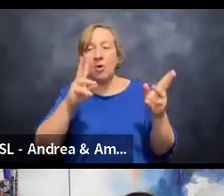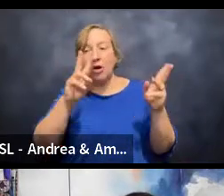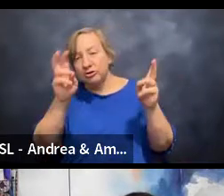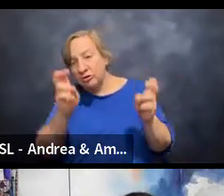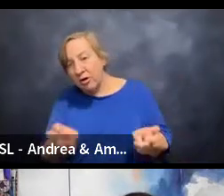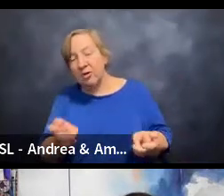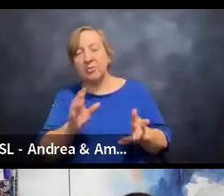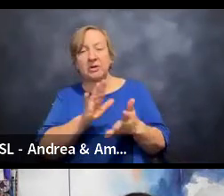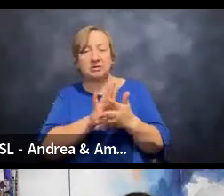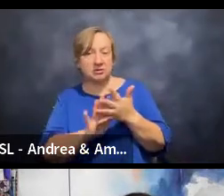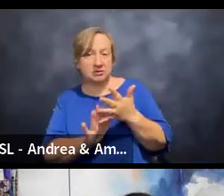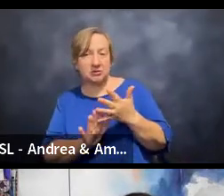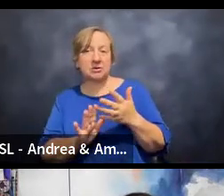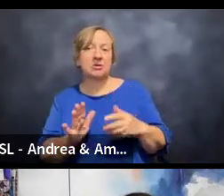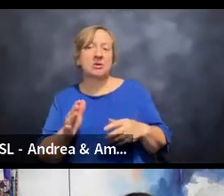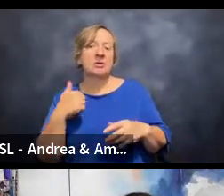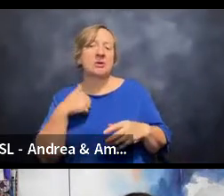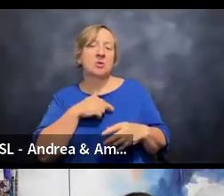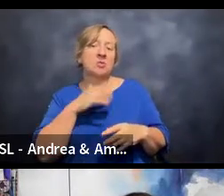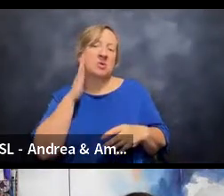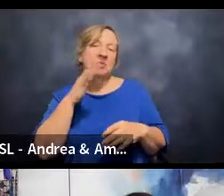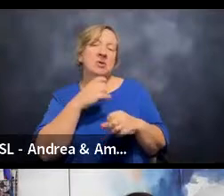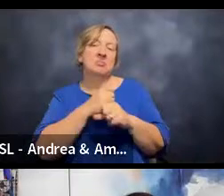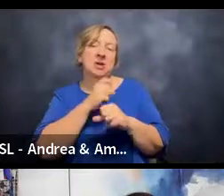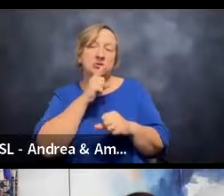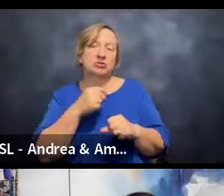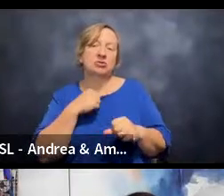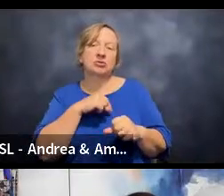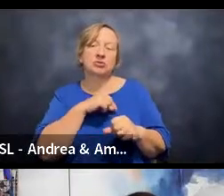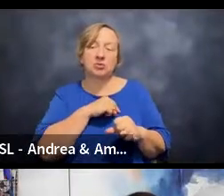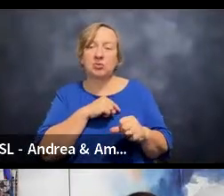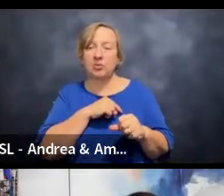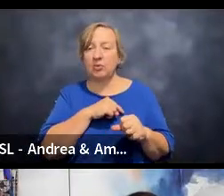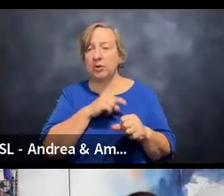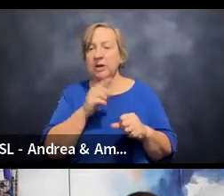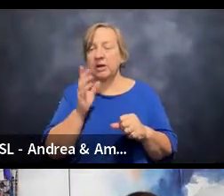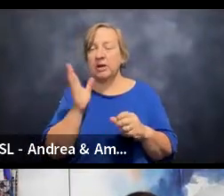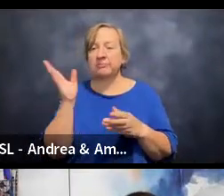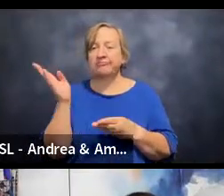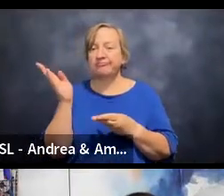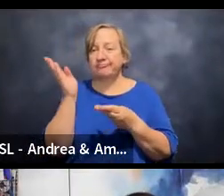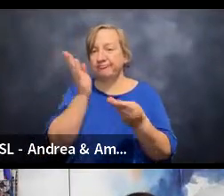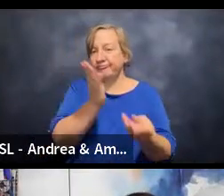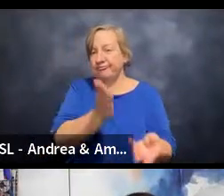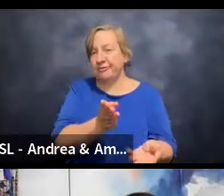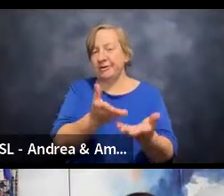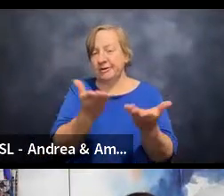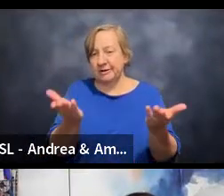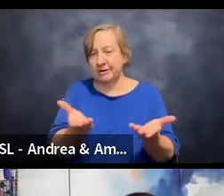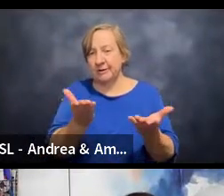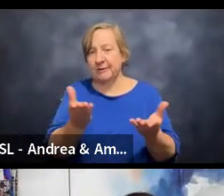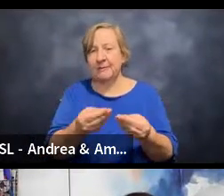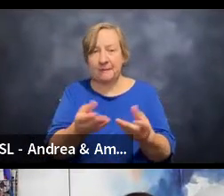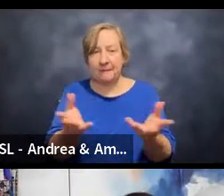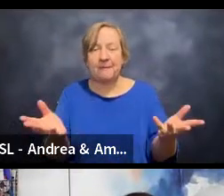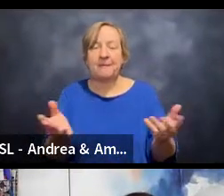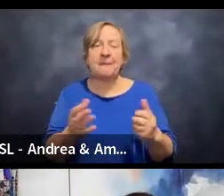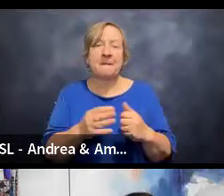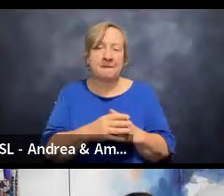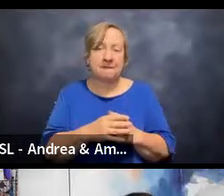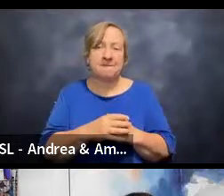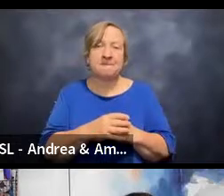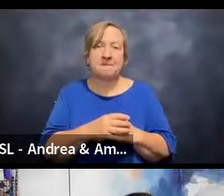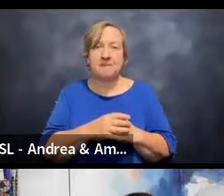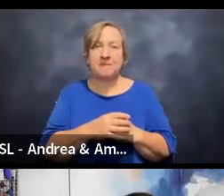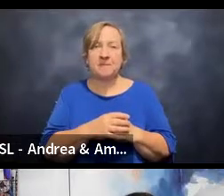So we'll make sure that we get that carried forward and get that